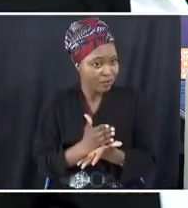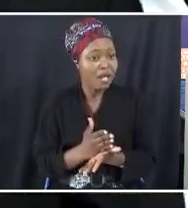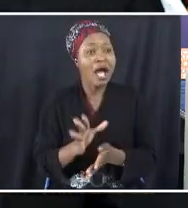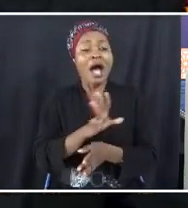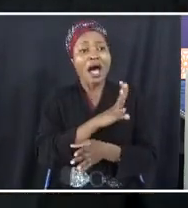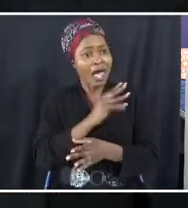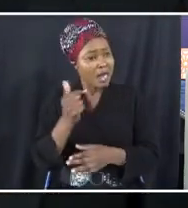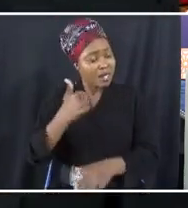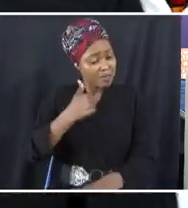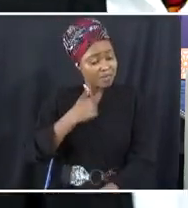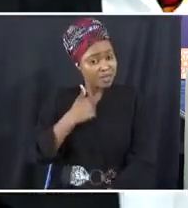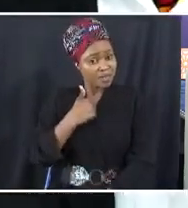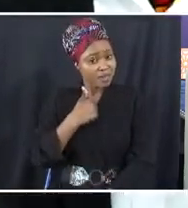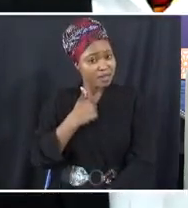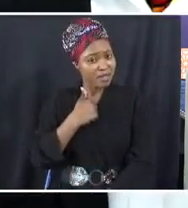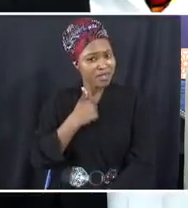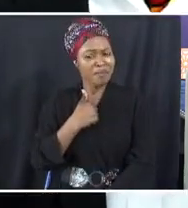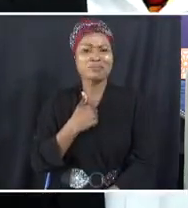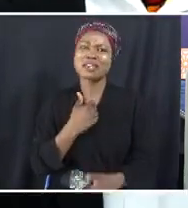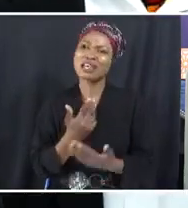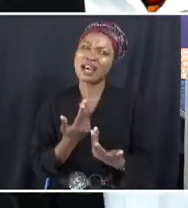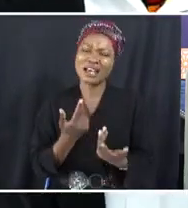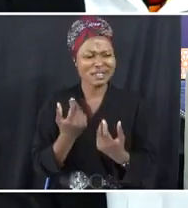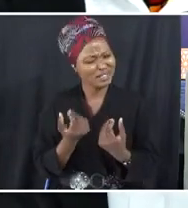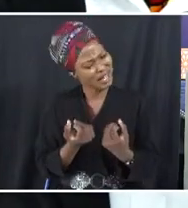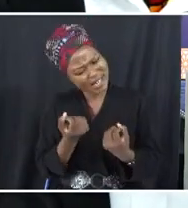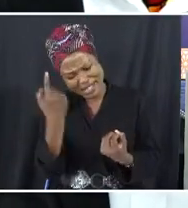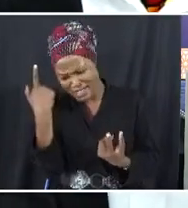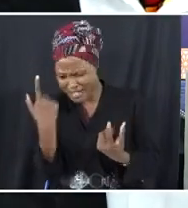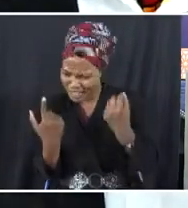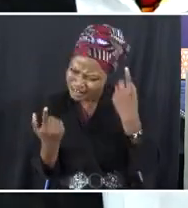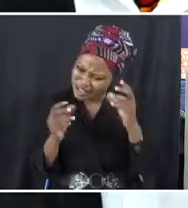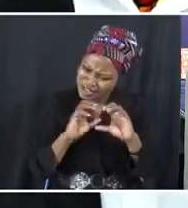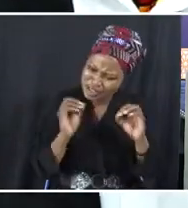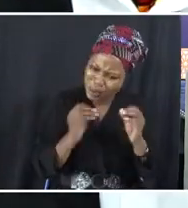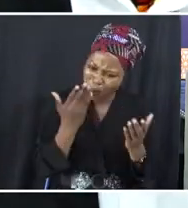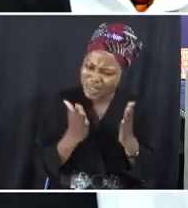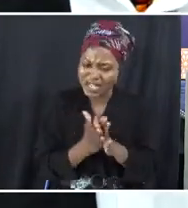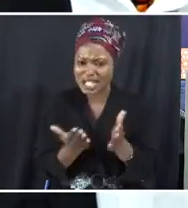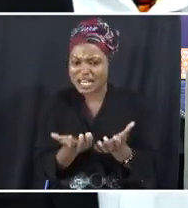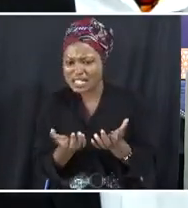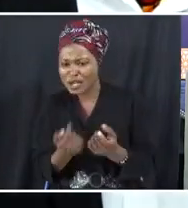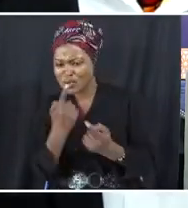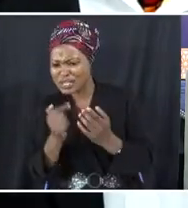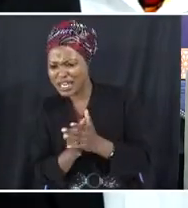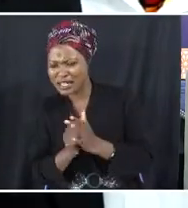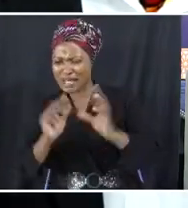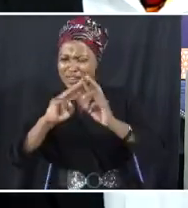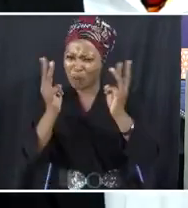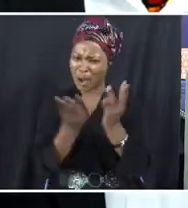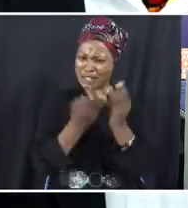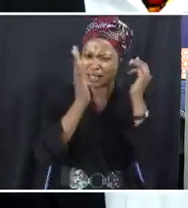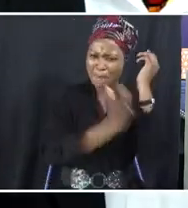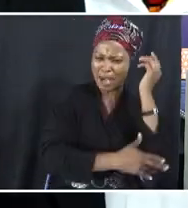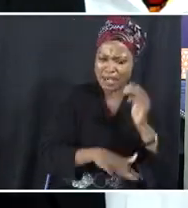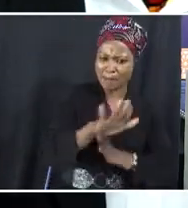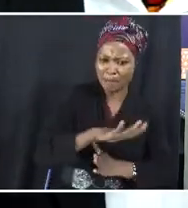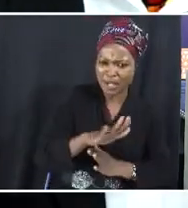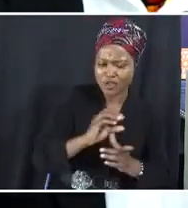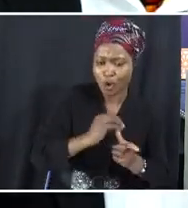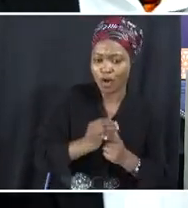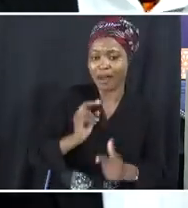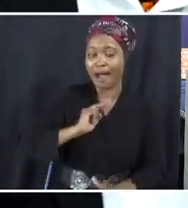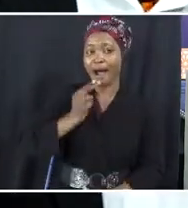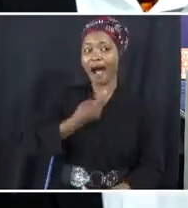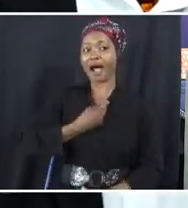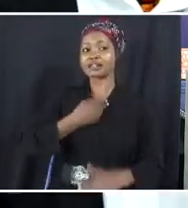And I am at a loss whether to say that the world is a cruel place or it is us